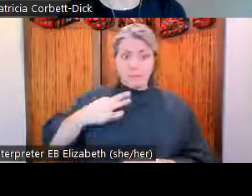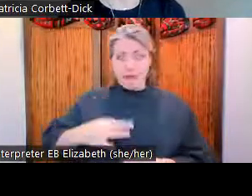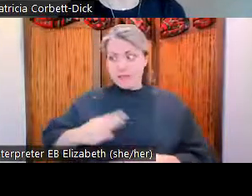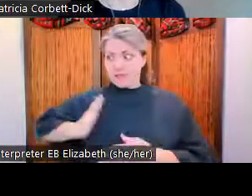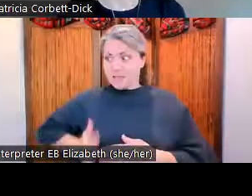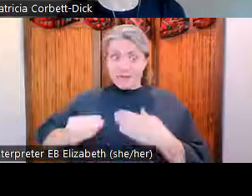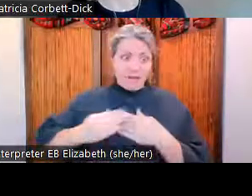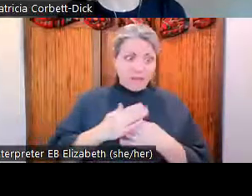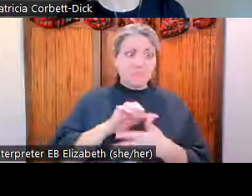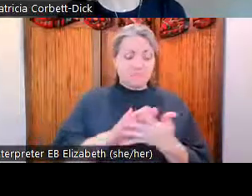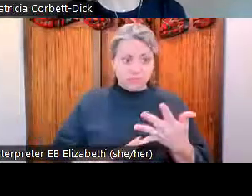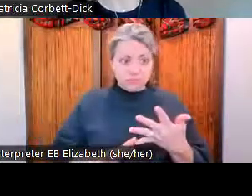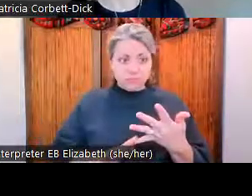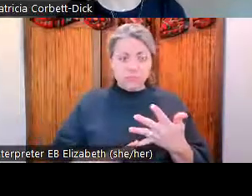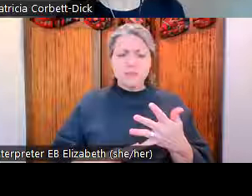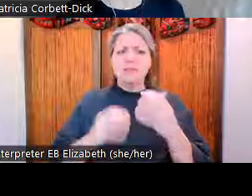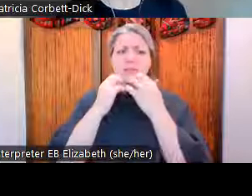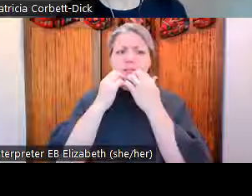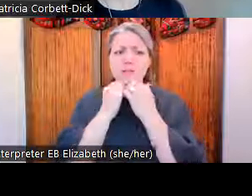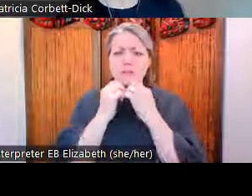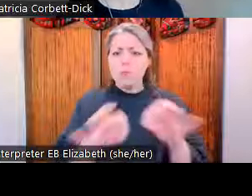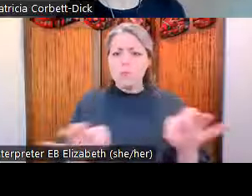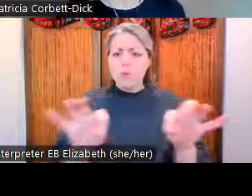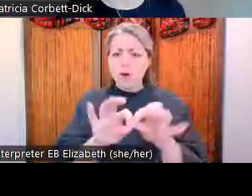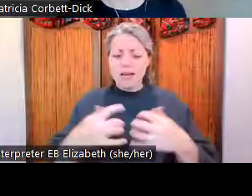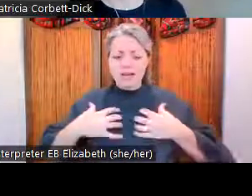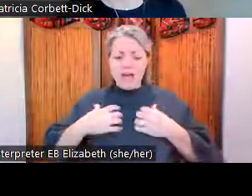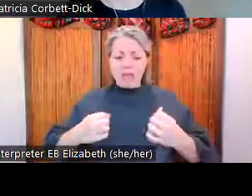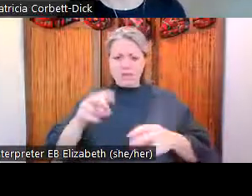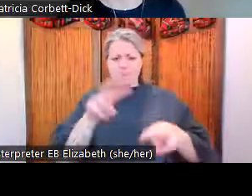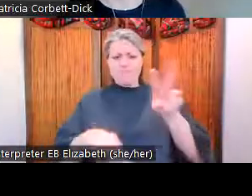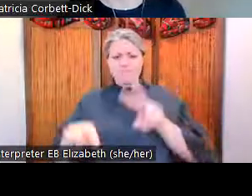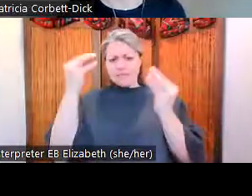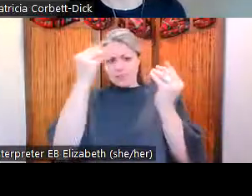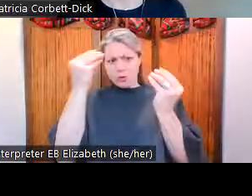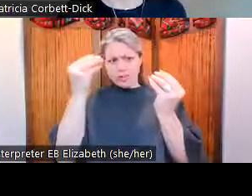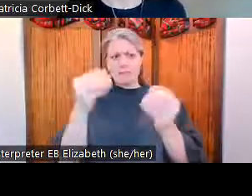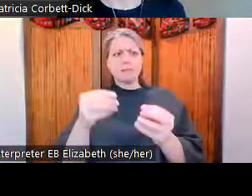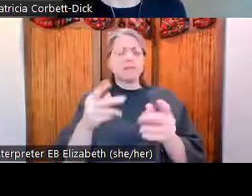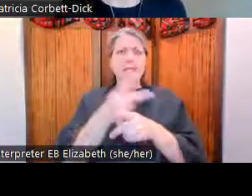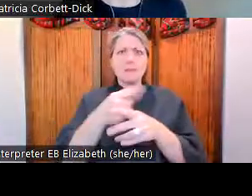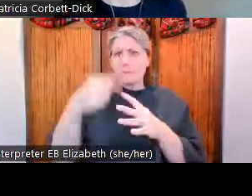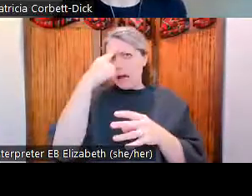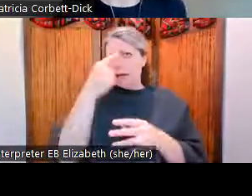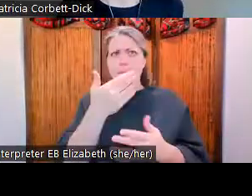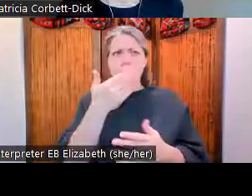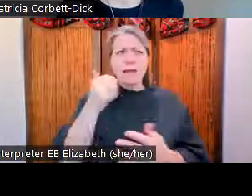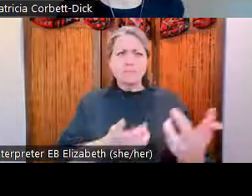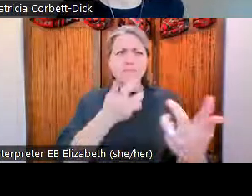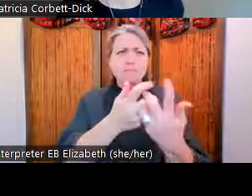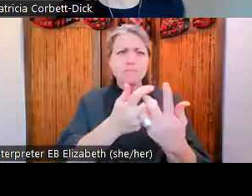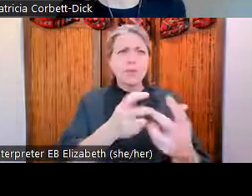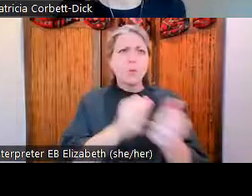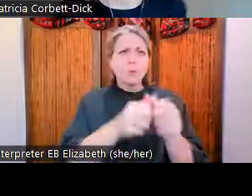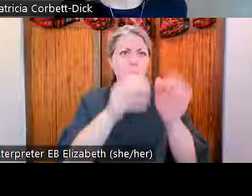considerations, and keeping that in mind and balancing optimal engagement in family, school, and community are our